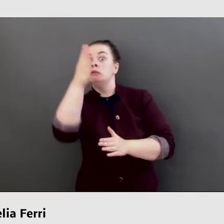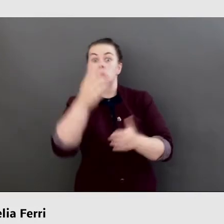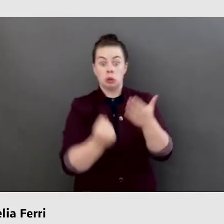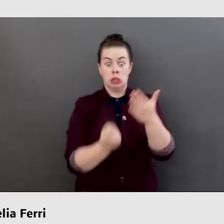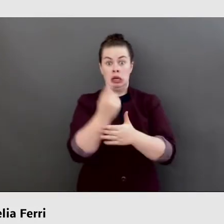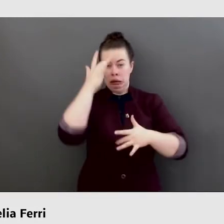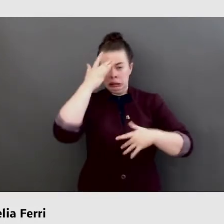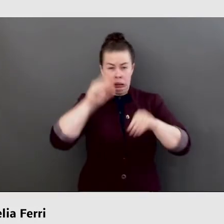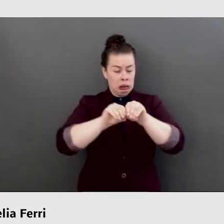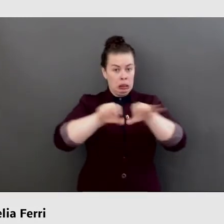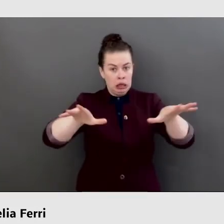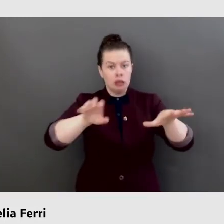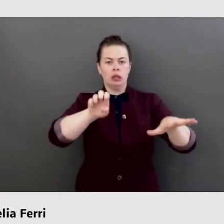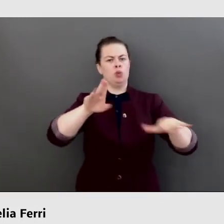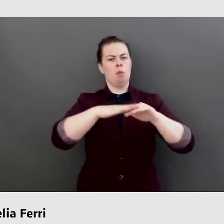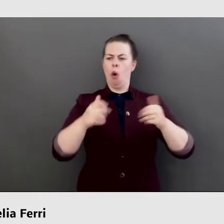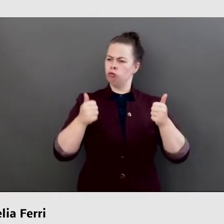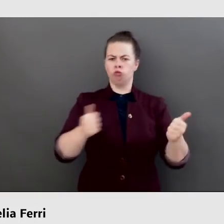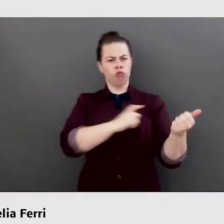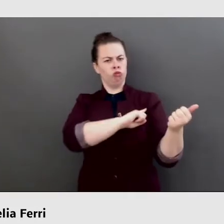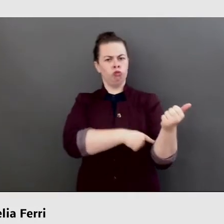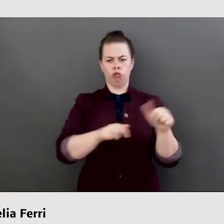to future health crises.